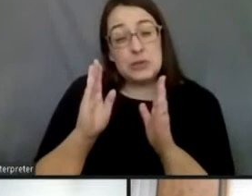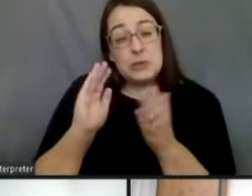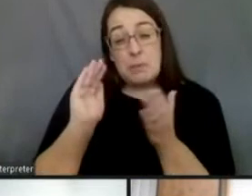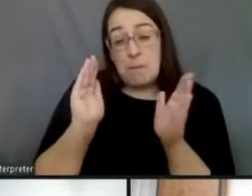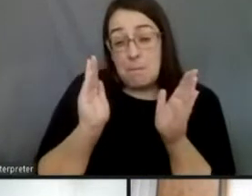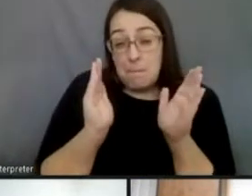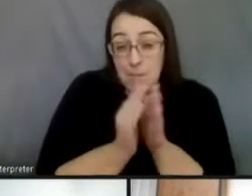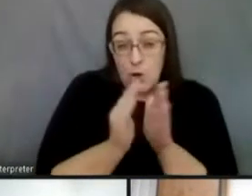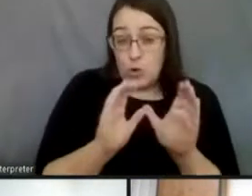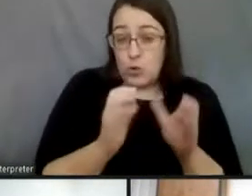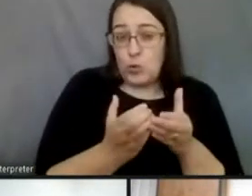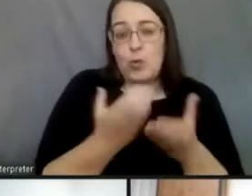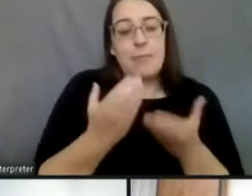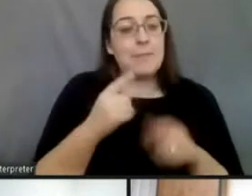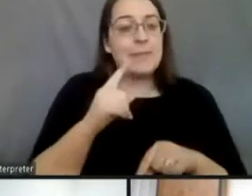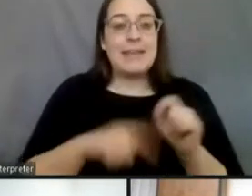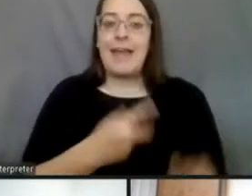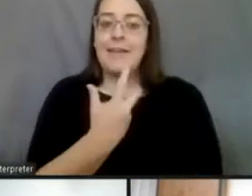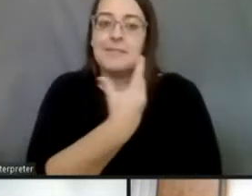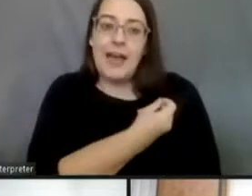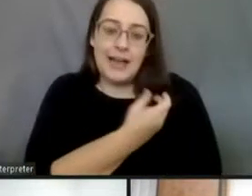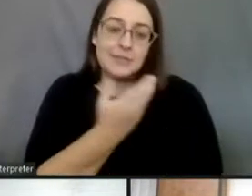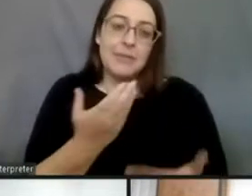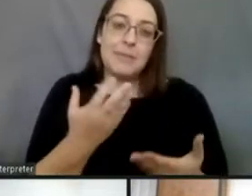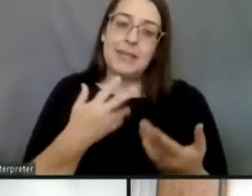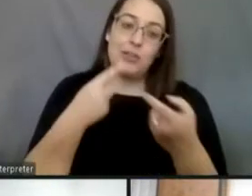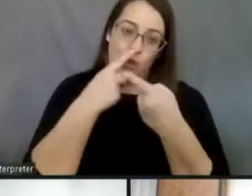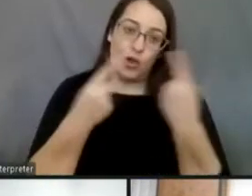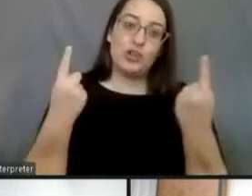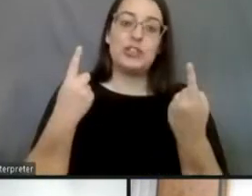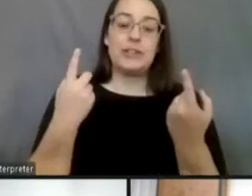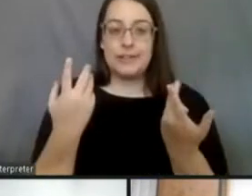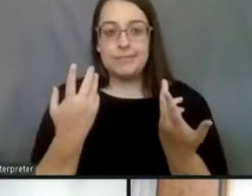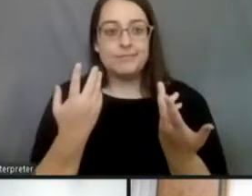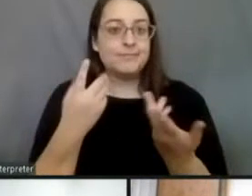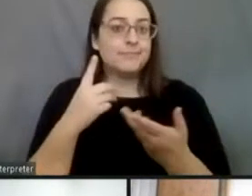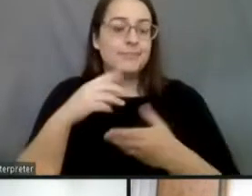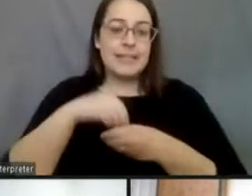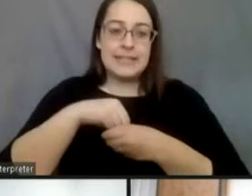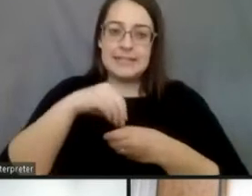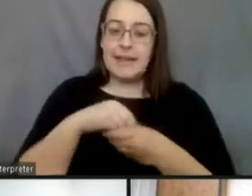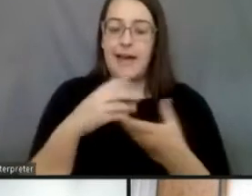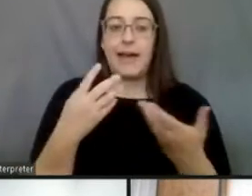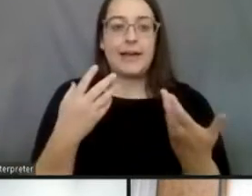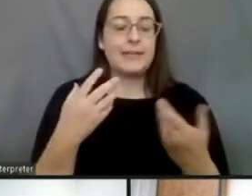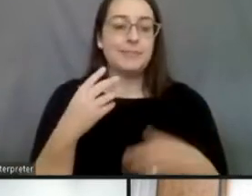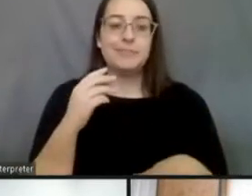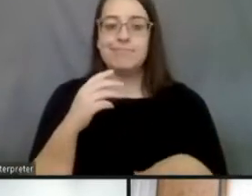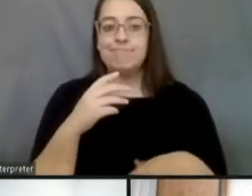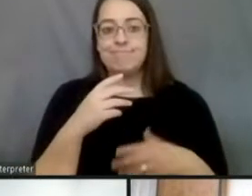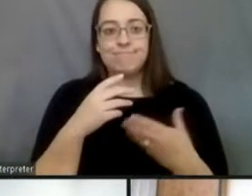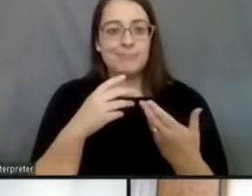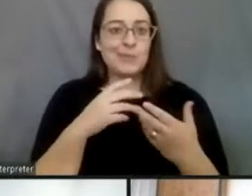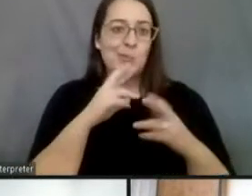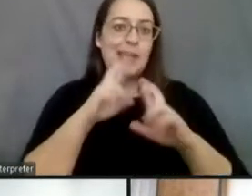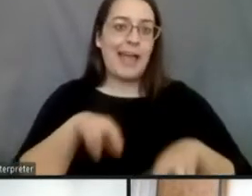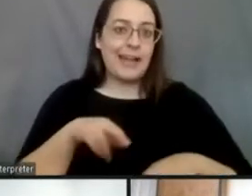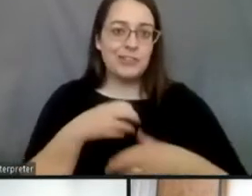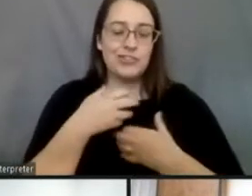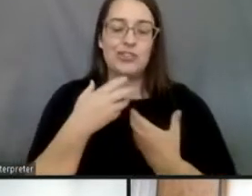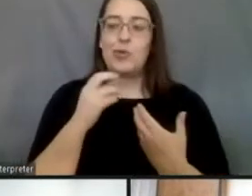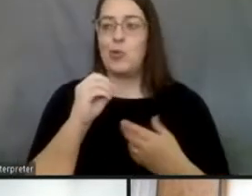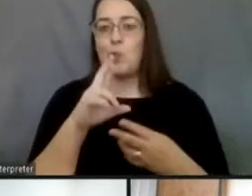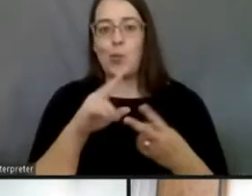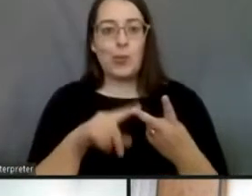vaccinated, potentially. And we're going to say there's going to be some legitimate reasons why they would not. Concern about anaphylaxis, things like that